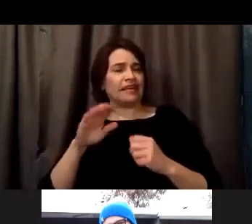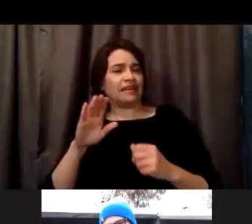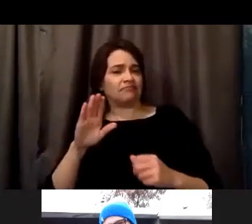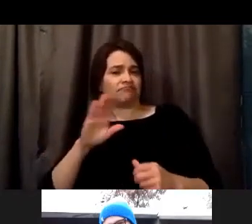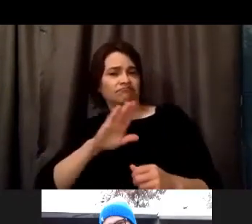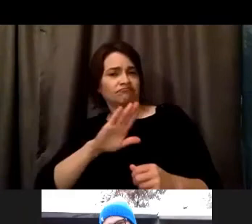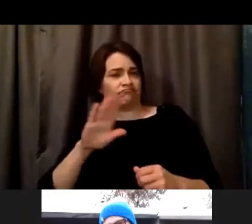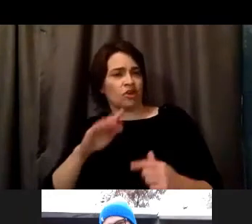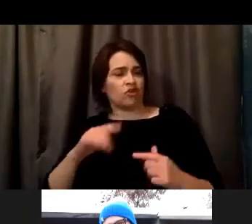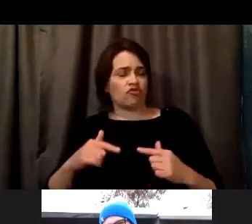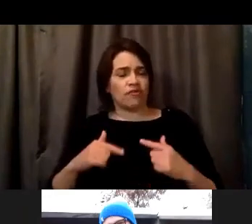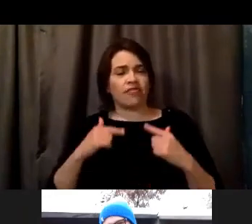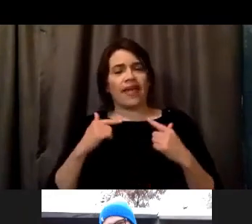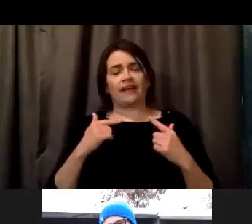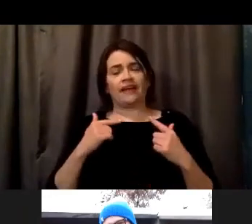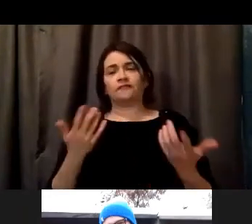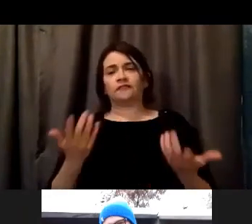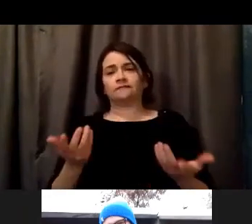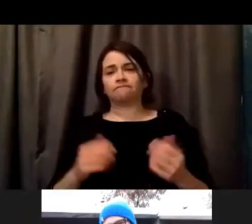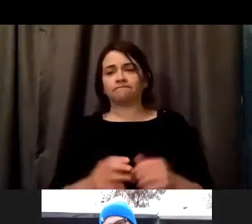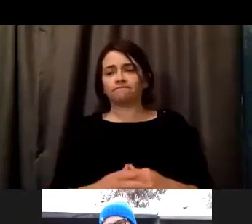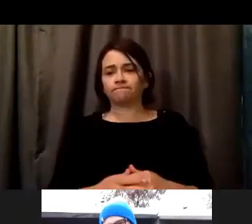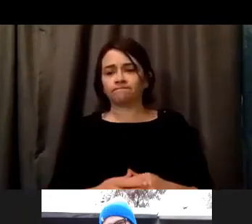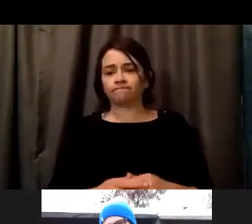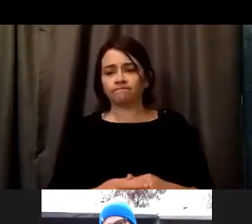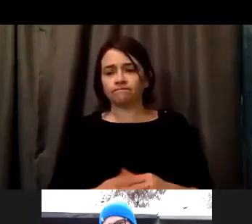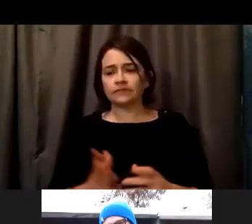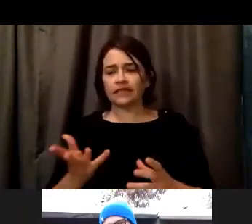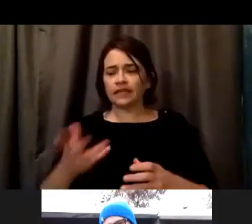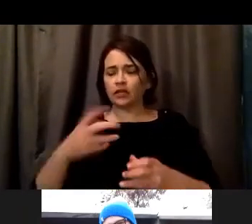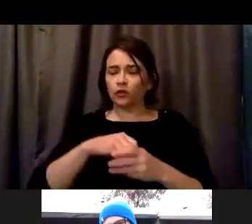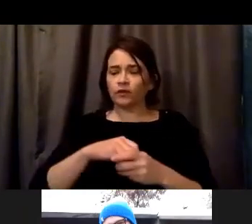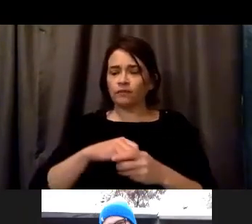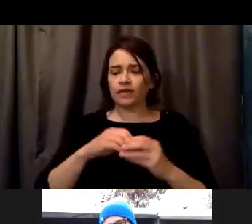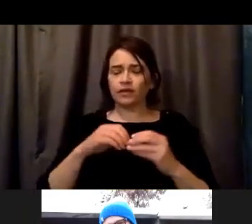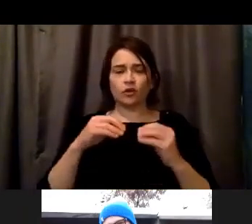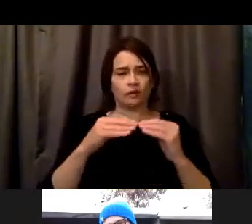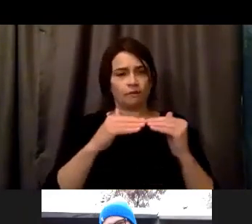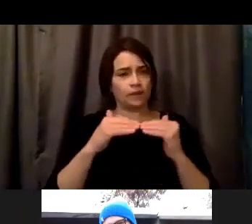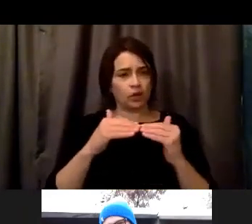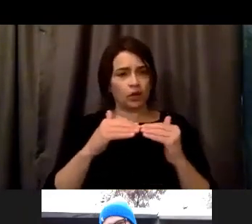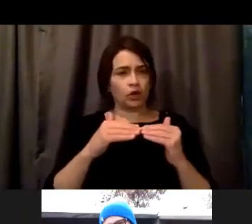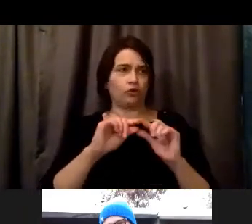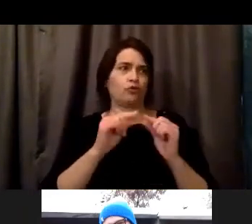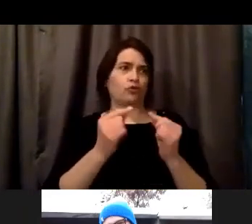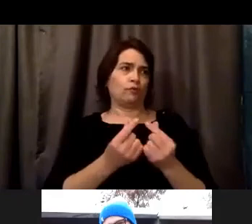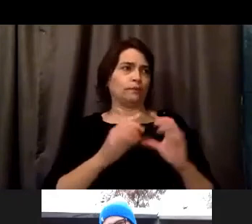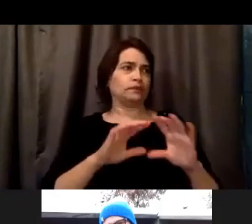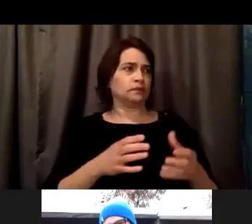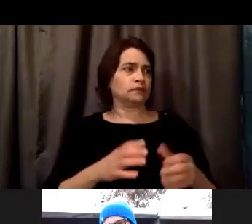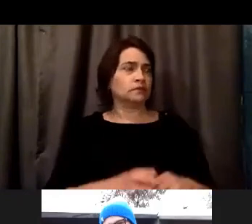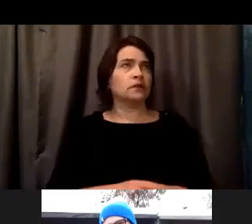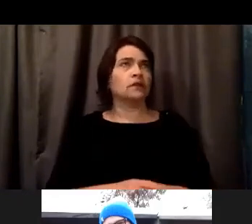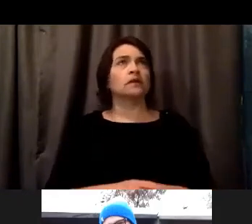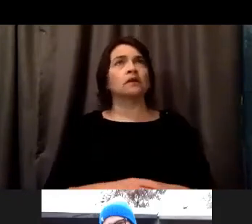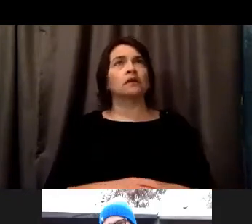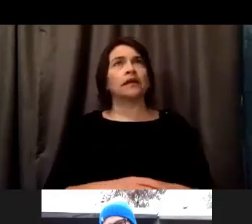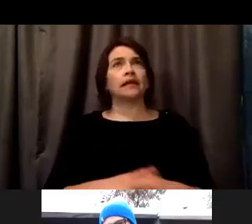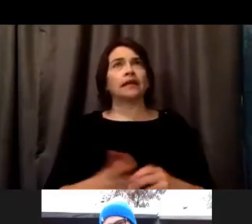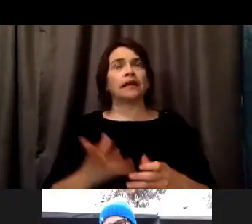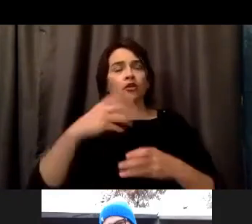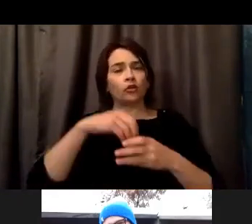into your peers group, include them into your discussions, include them into your family